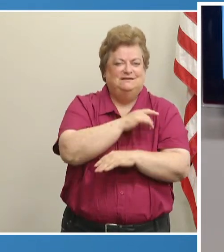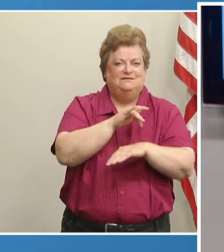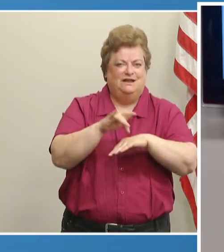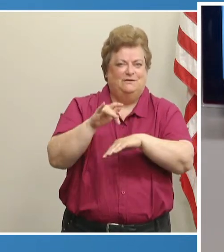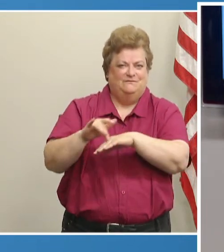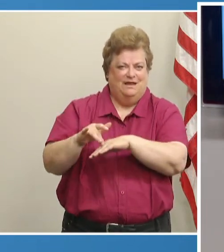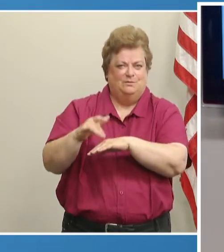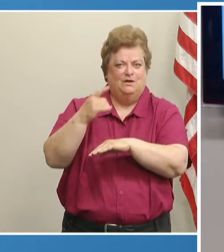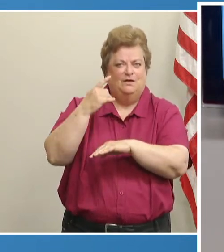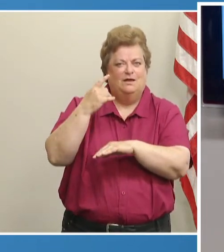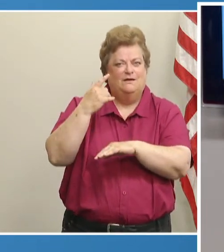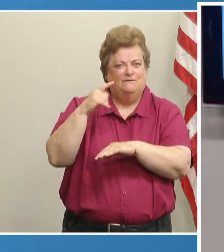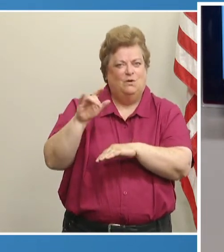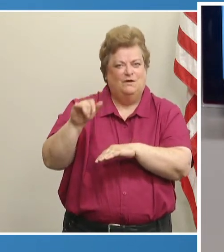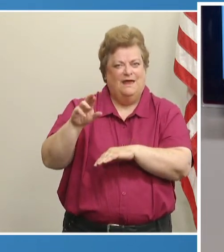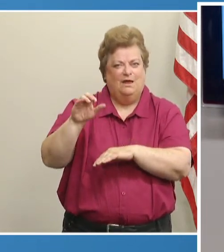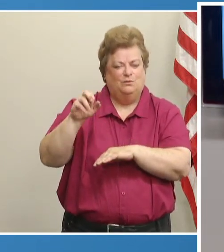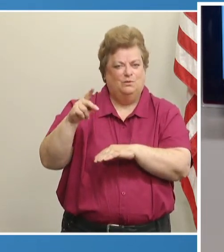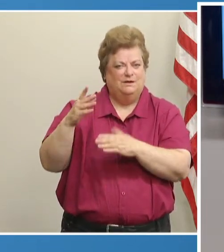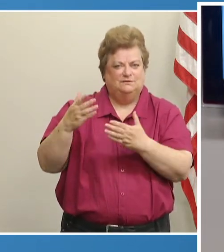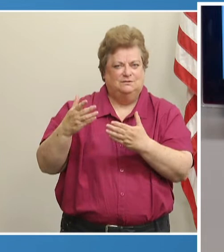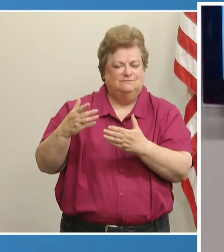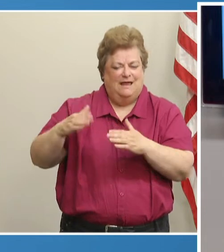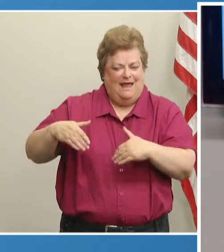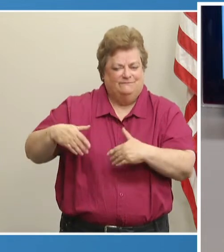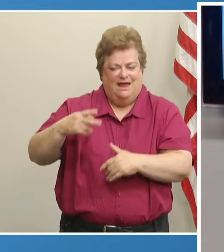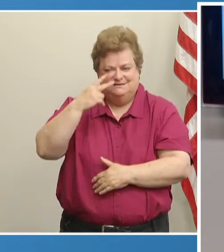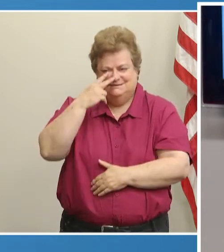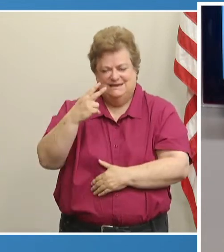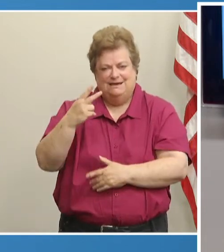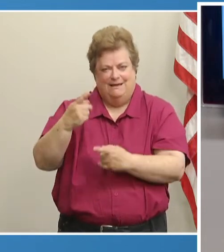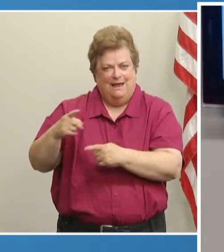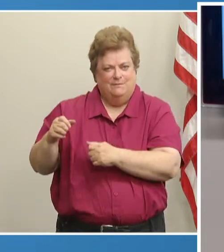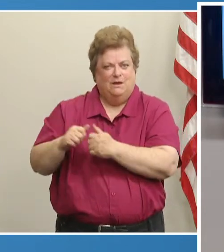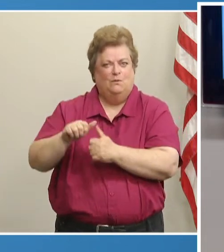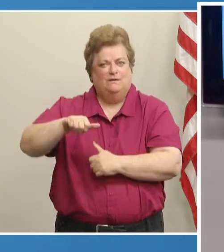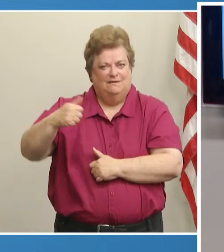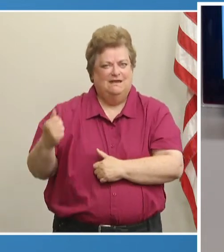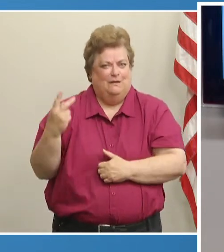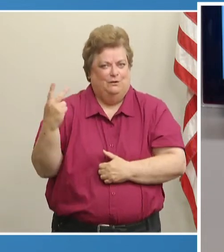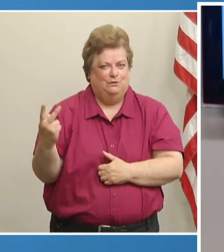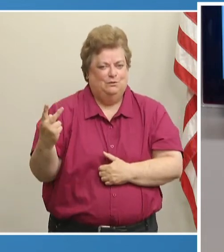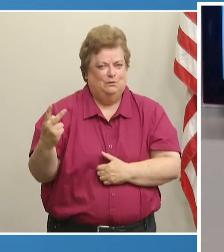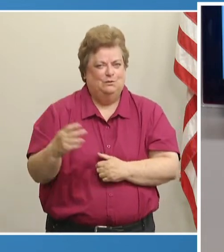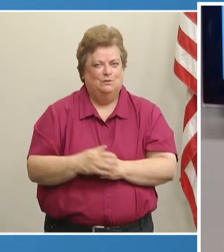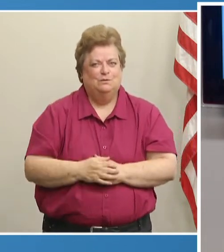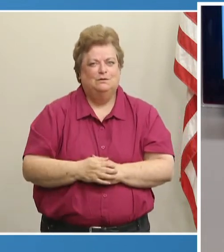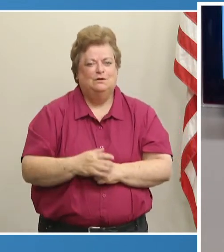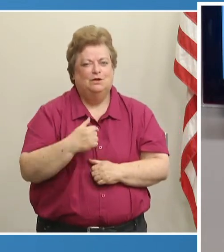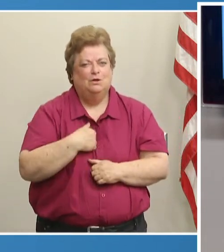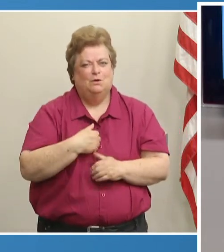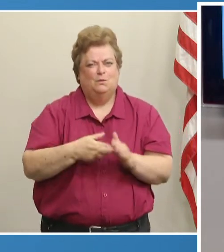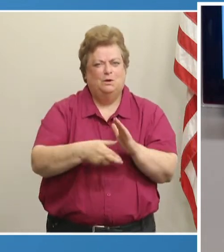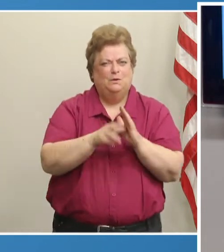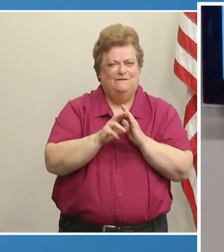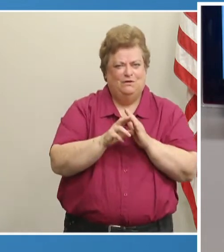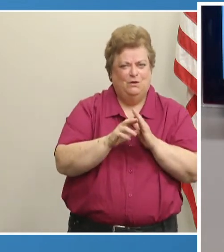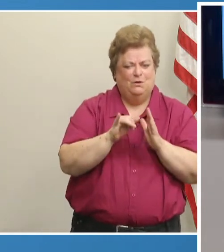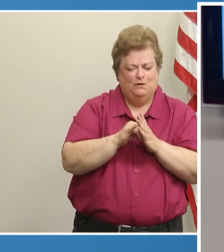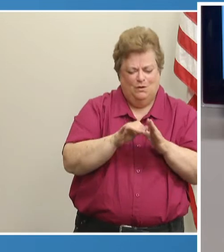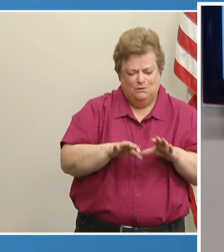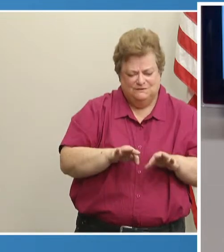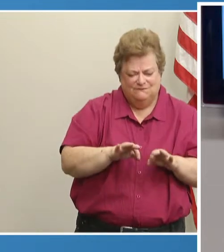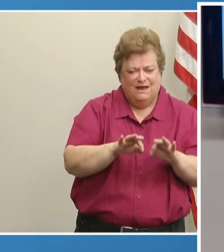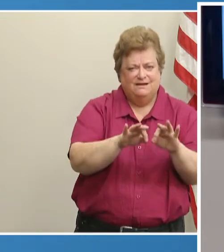available where this risk has not been seen. We reviewed the findings